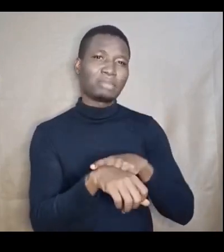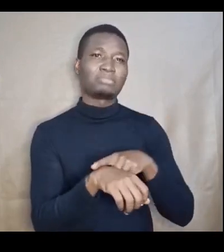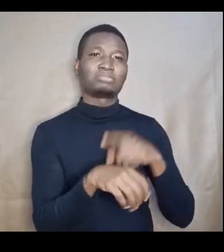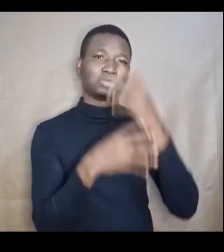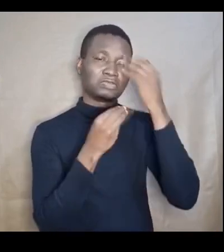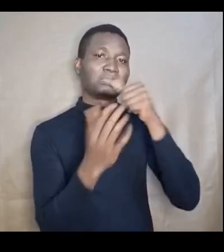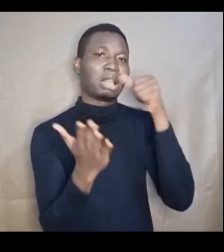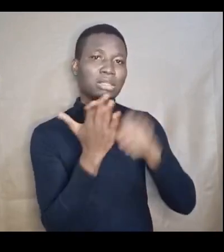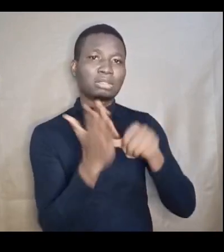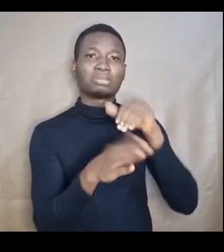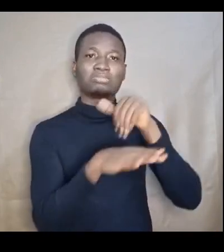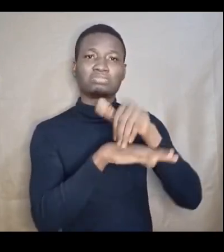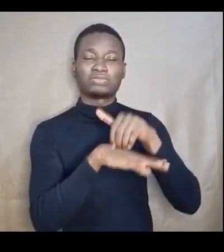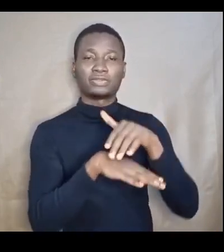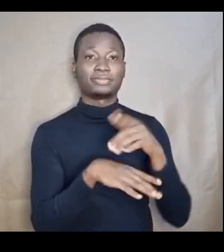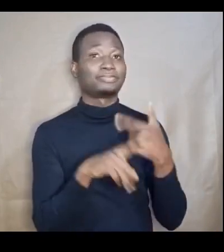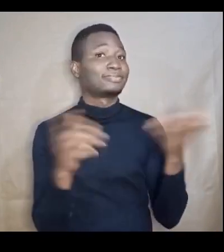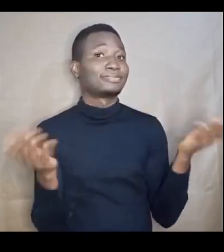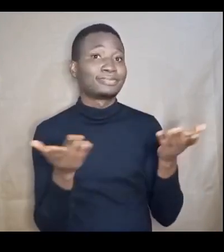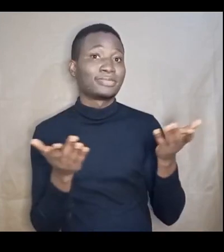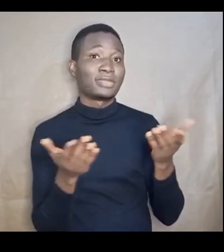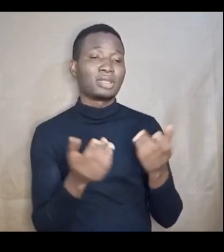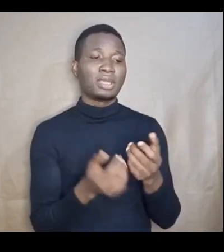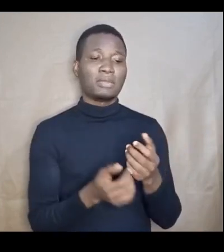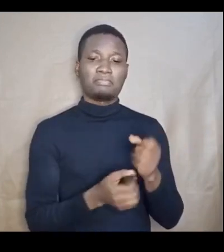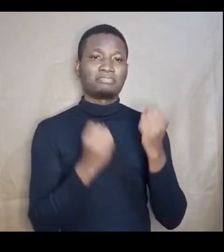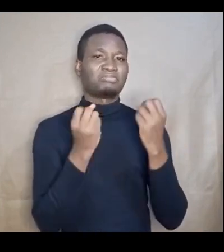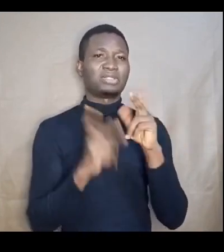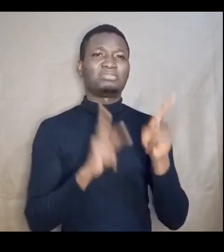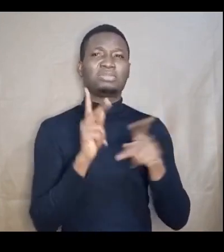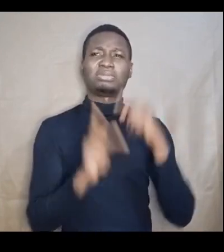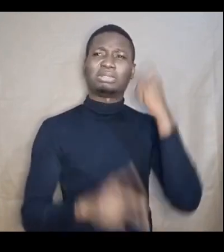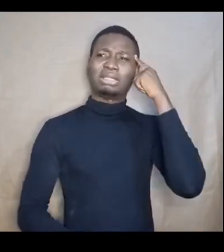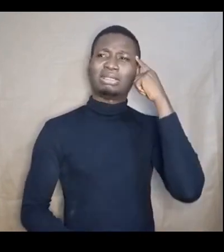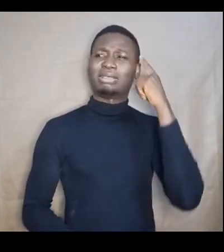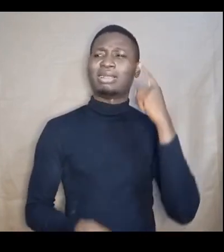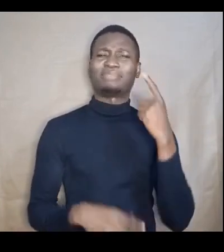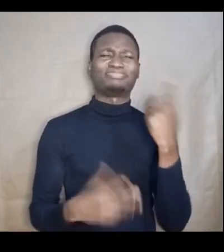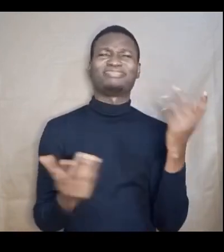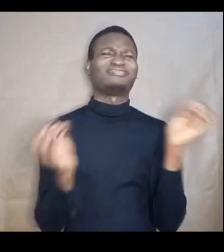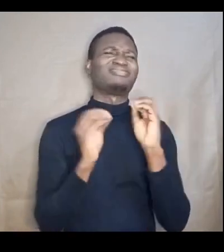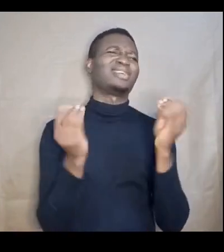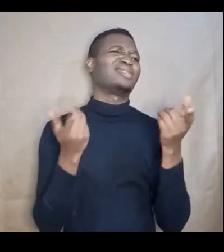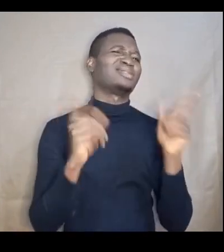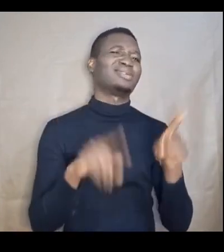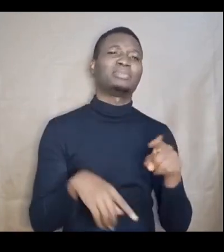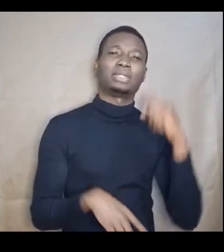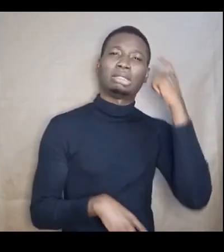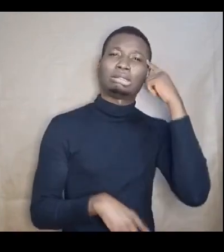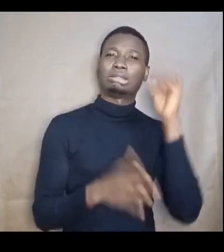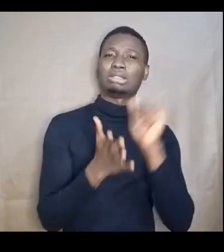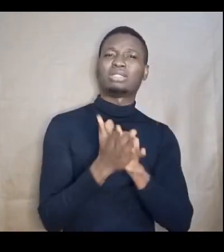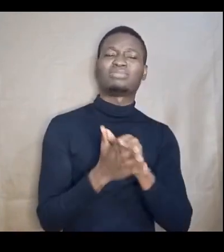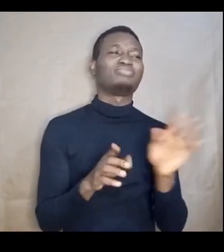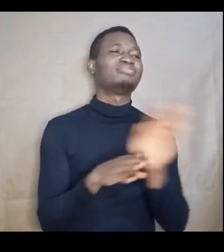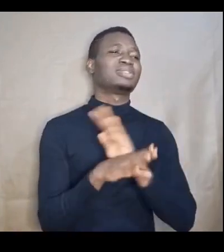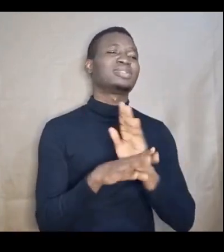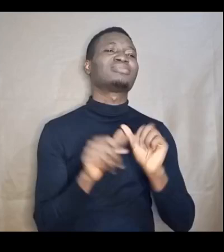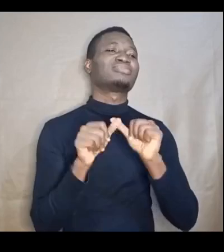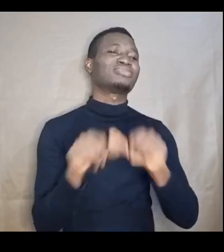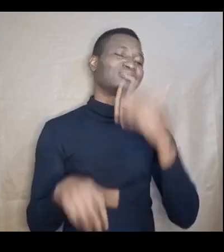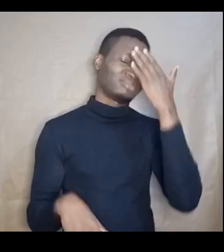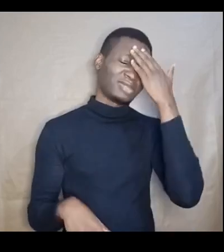everything. But of course, in a world where people are used to impunity, people thought it's business as usual.